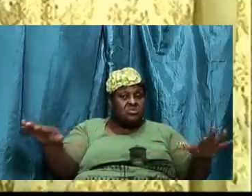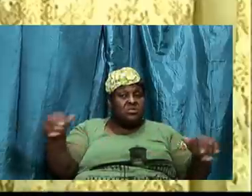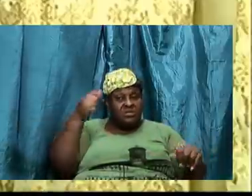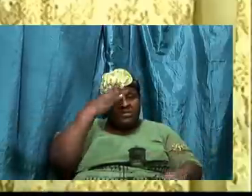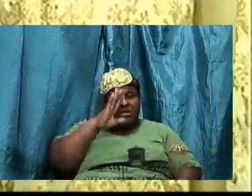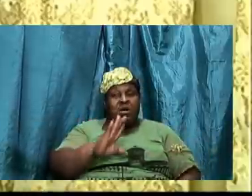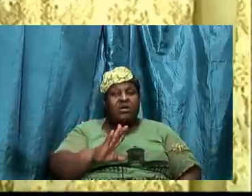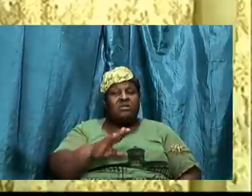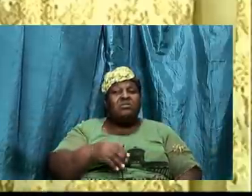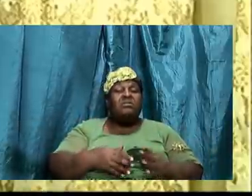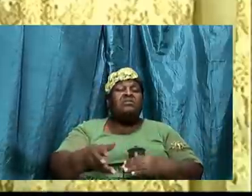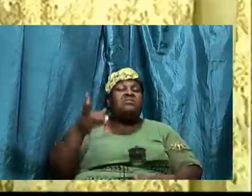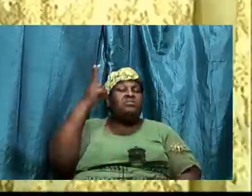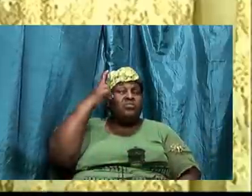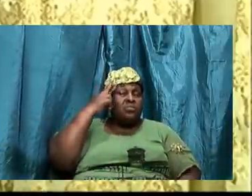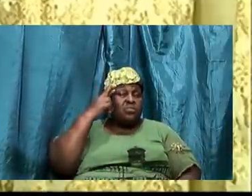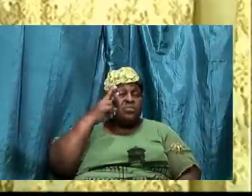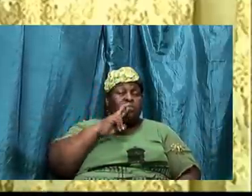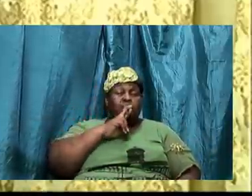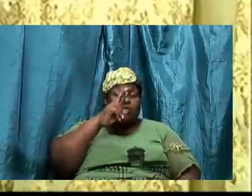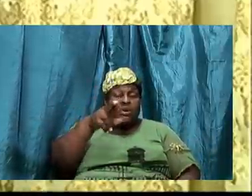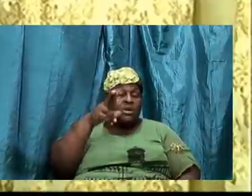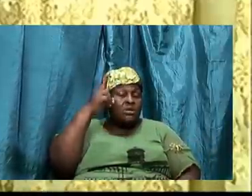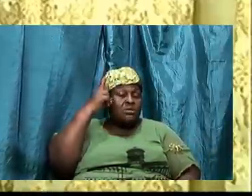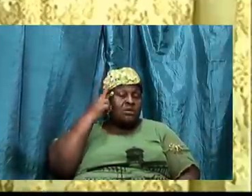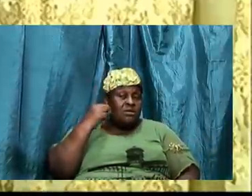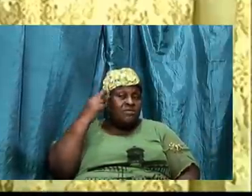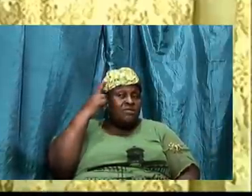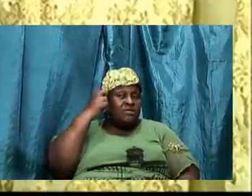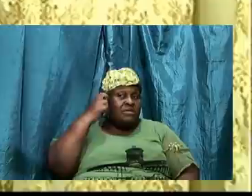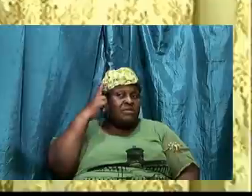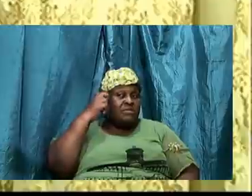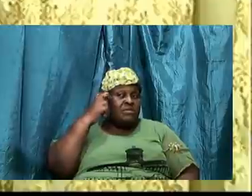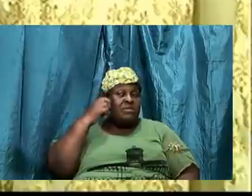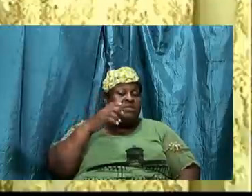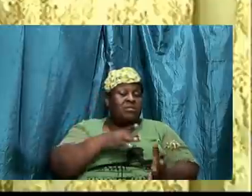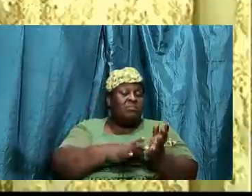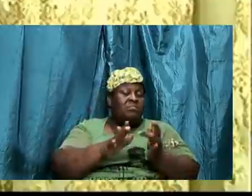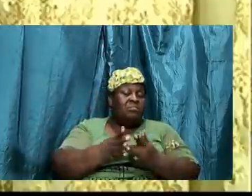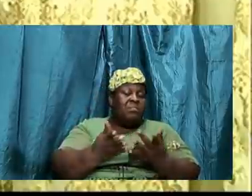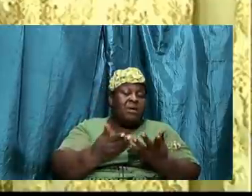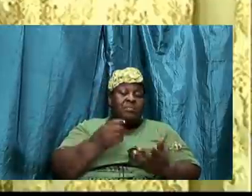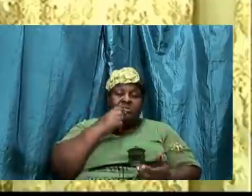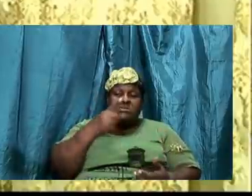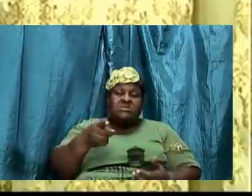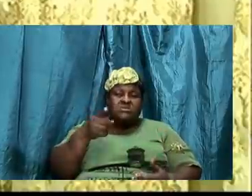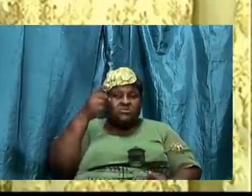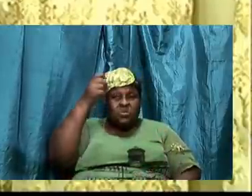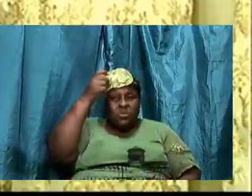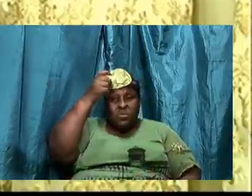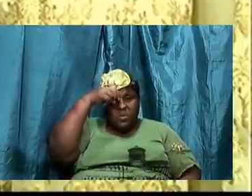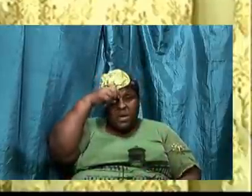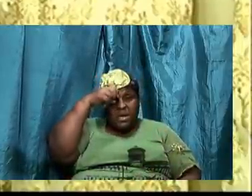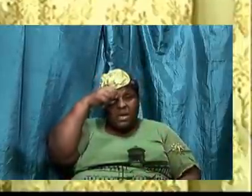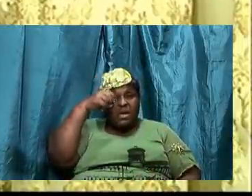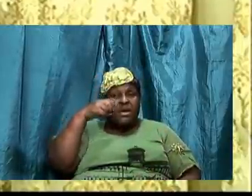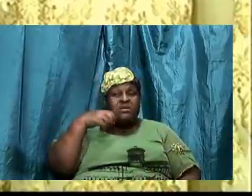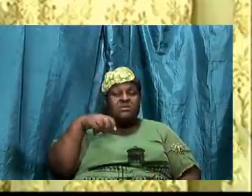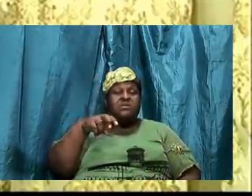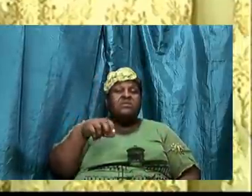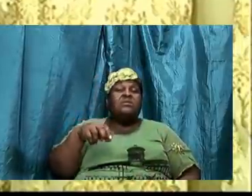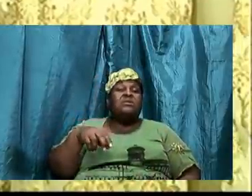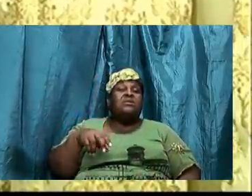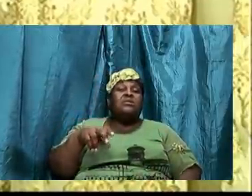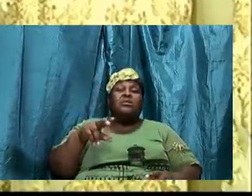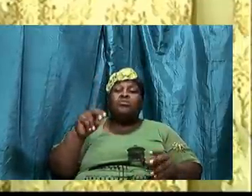that there is a real adversary. Bible said that we must be as wise as a serpent and as